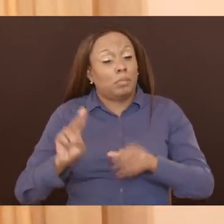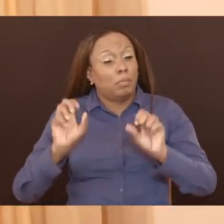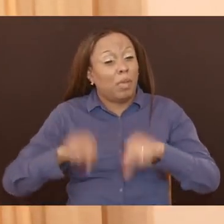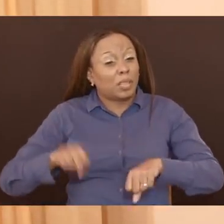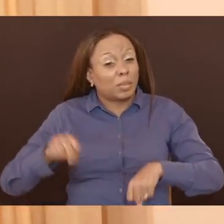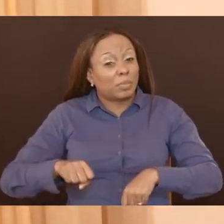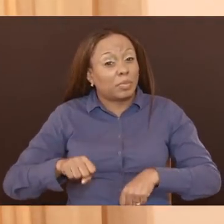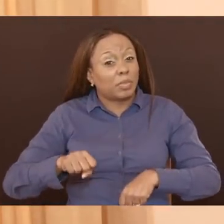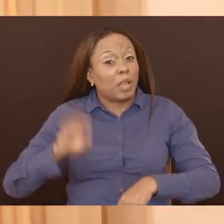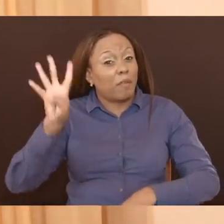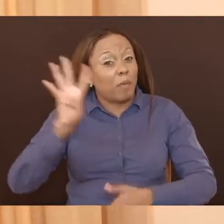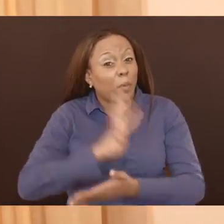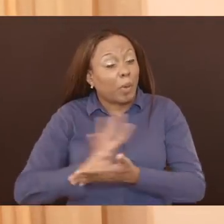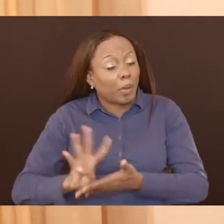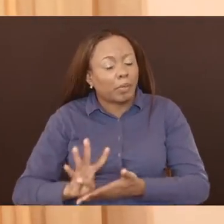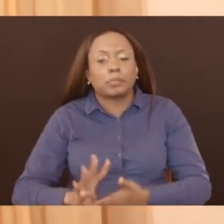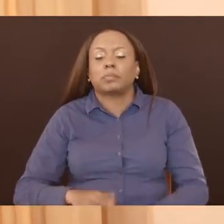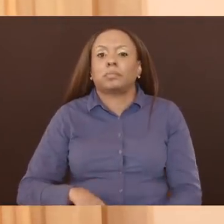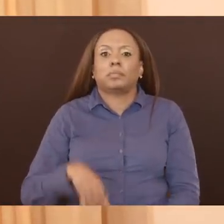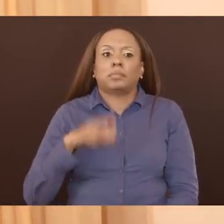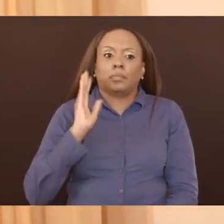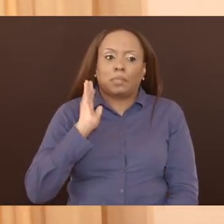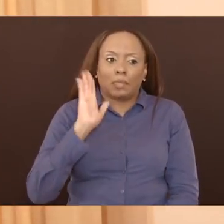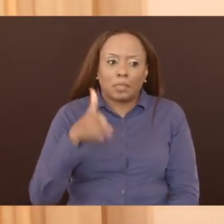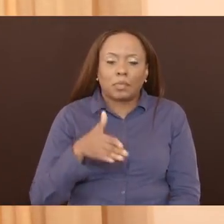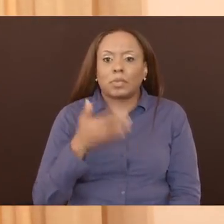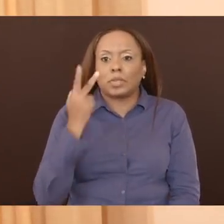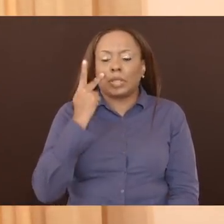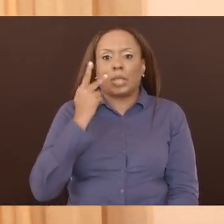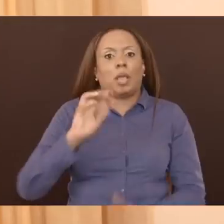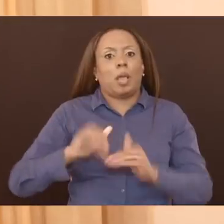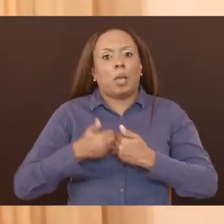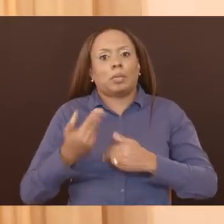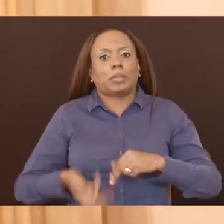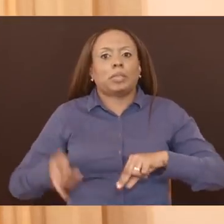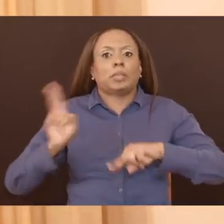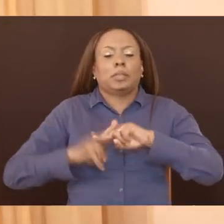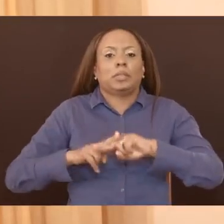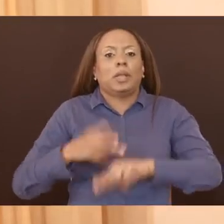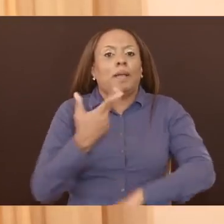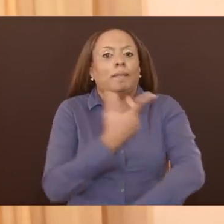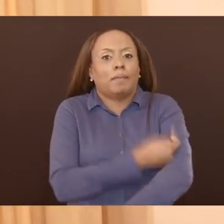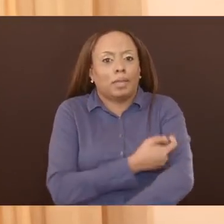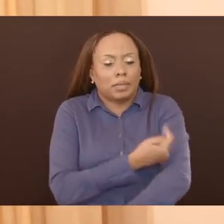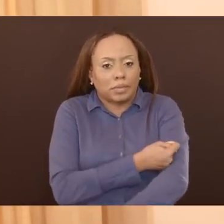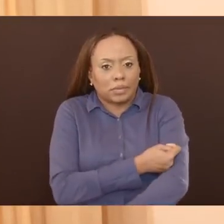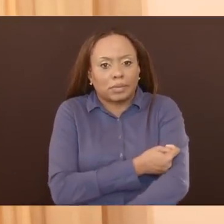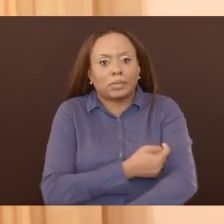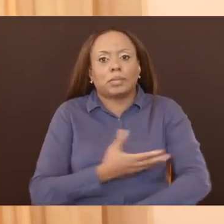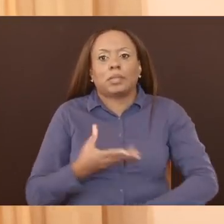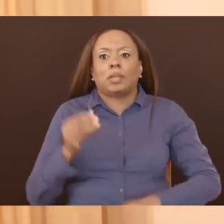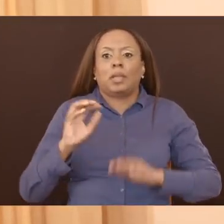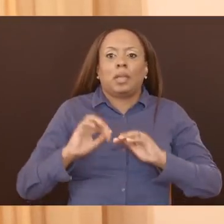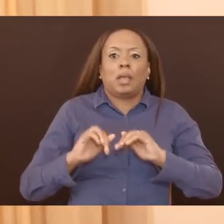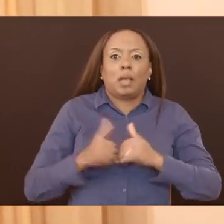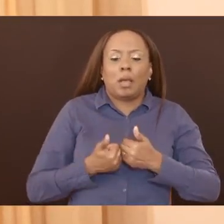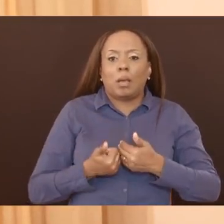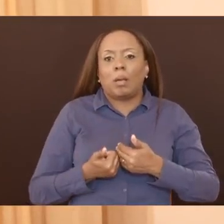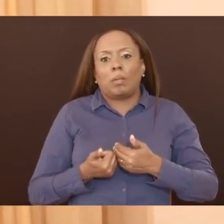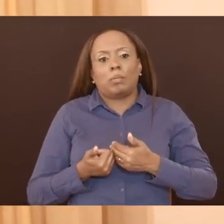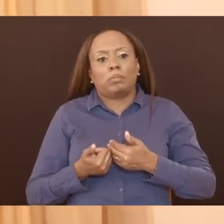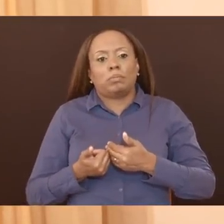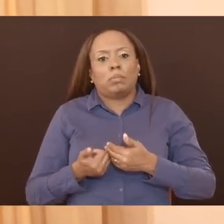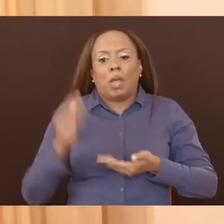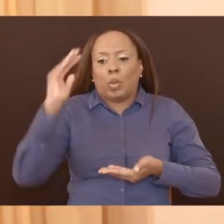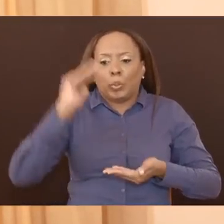be contextualized against how we can increase our vaccination rates and how we can minimize our hospitalization